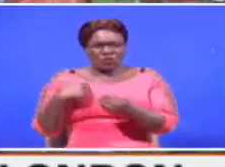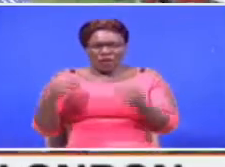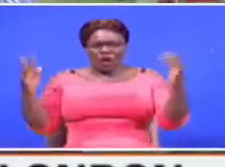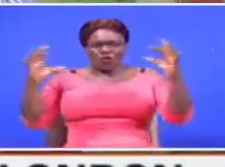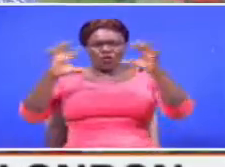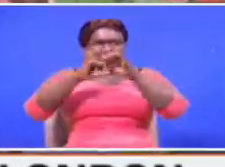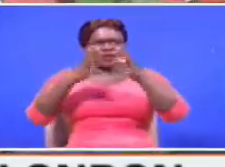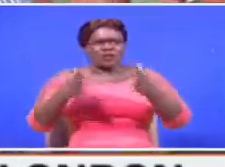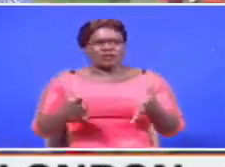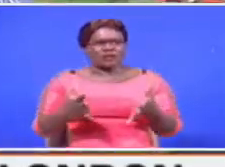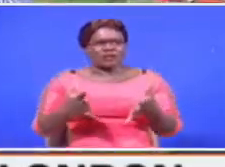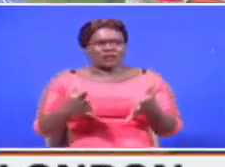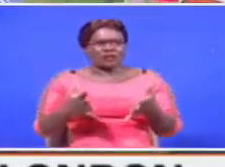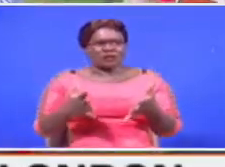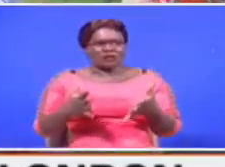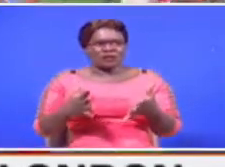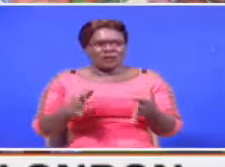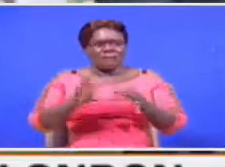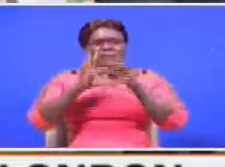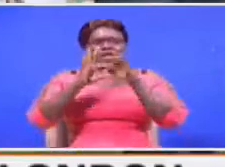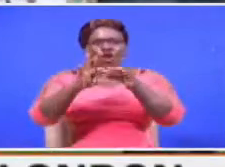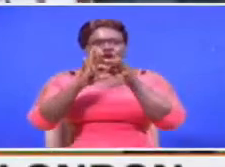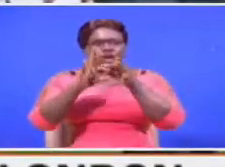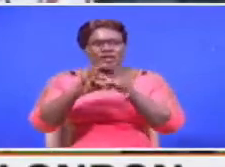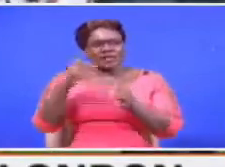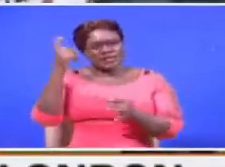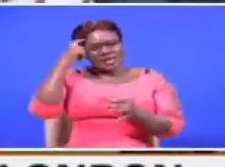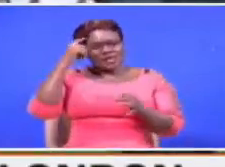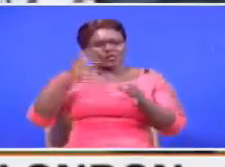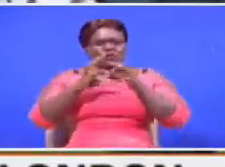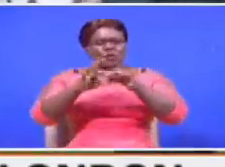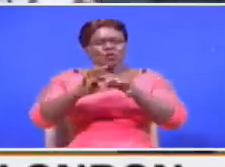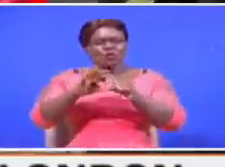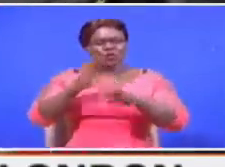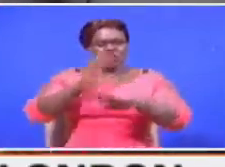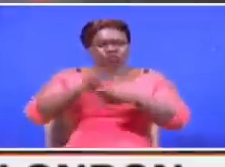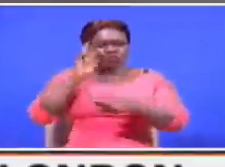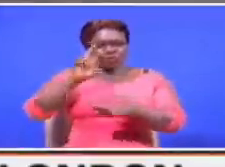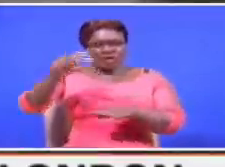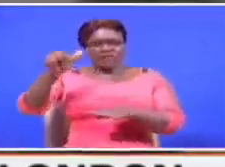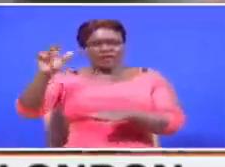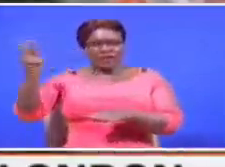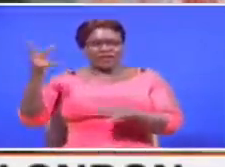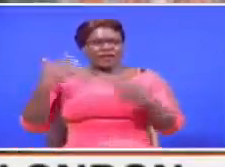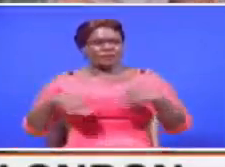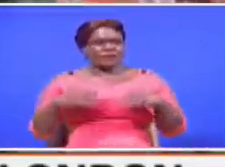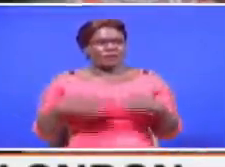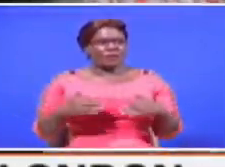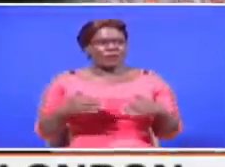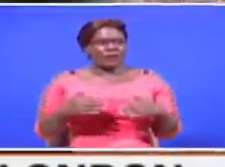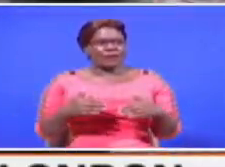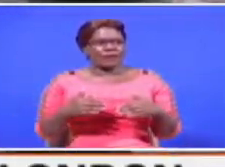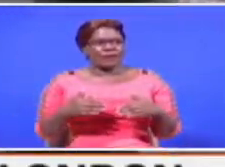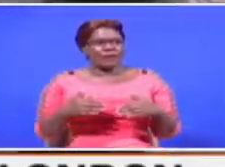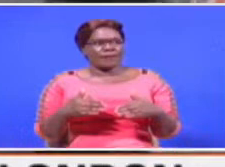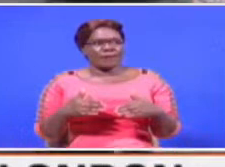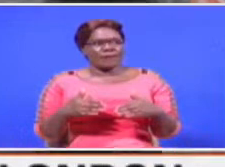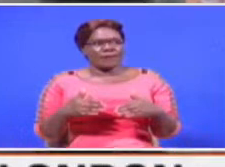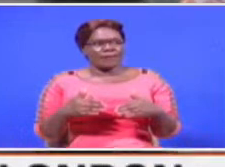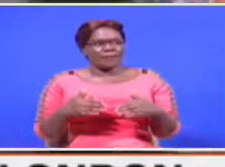here. You feel, you know, the sense of belonging. It's good to just see other Kenyans. We are the church.